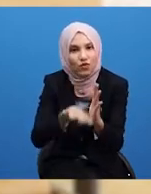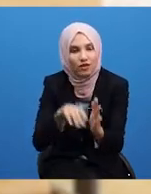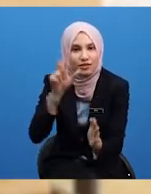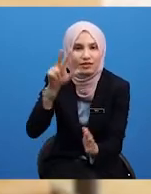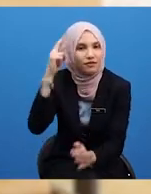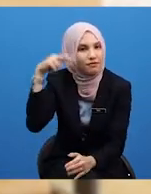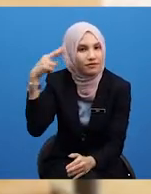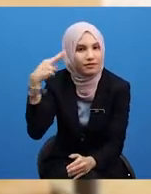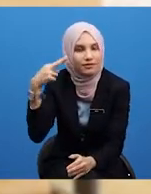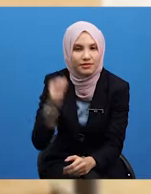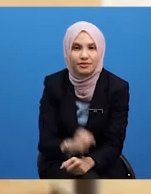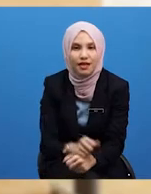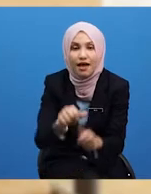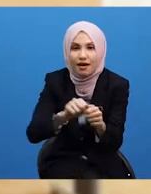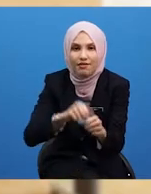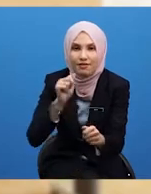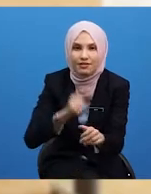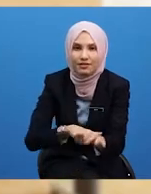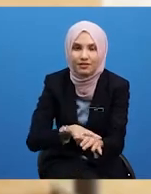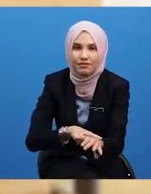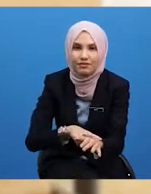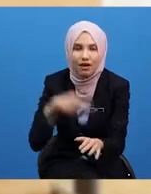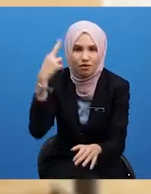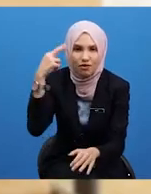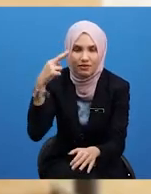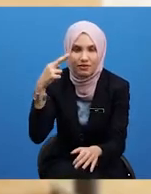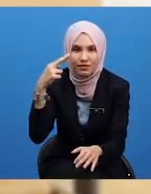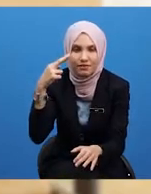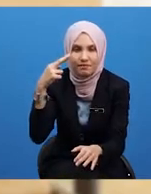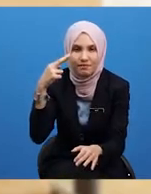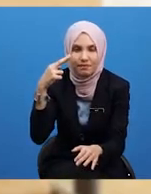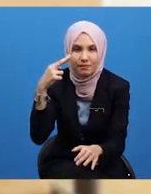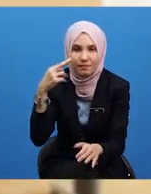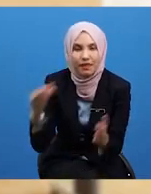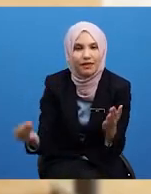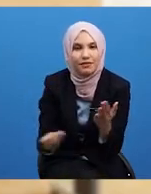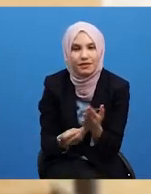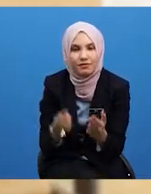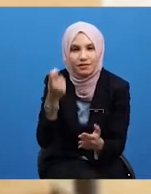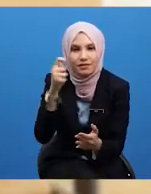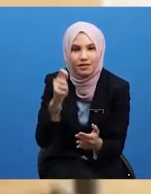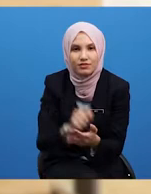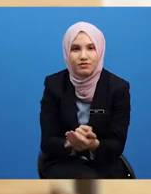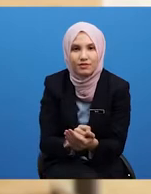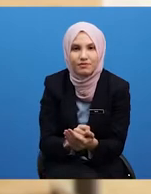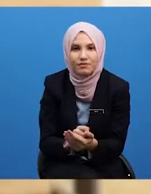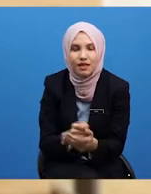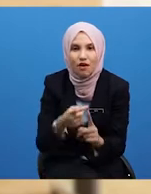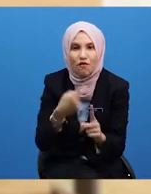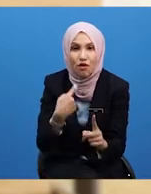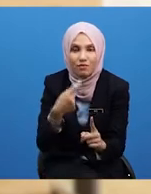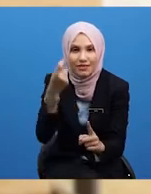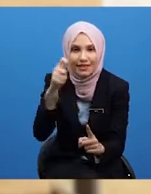3 reasons, and every time you write your reason, support your reason with textual evidence from the text.